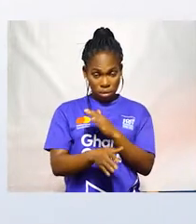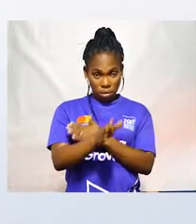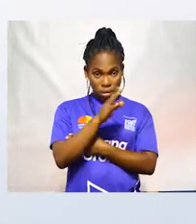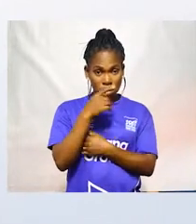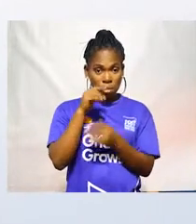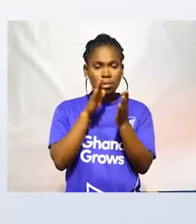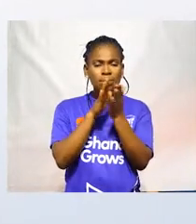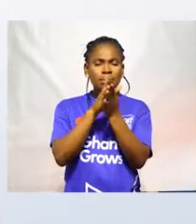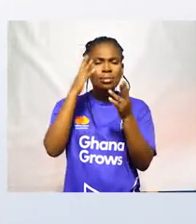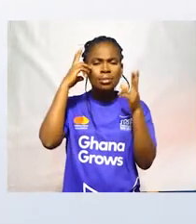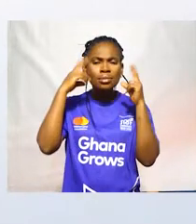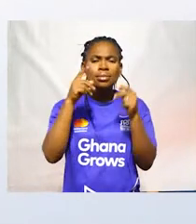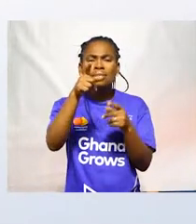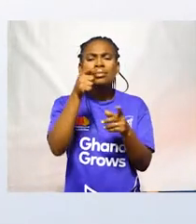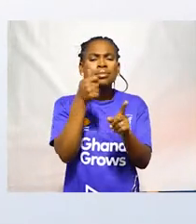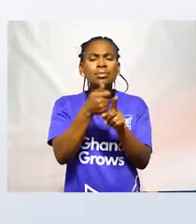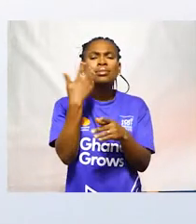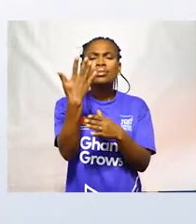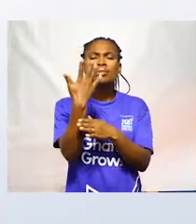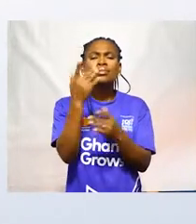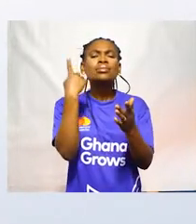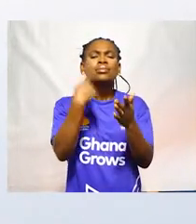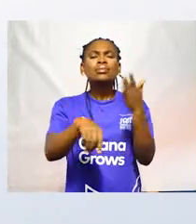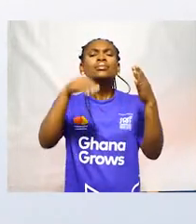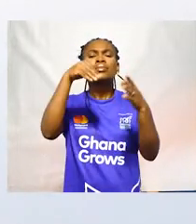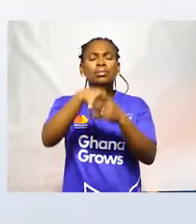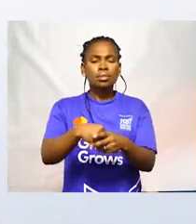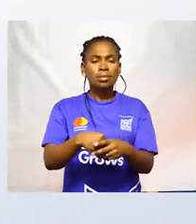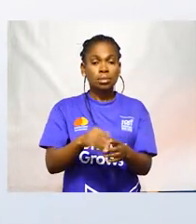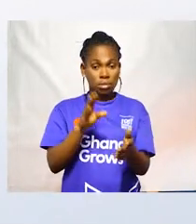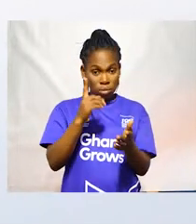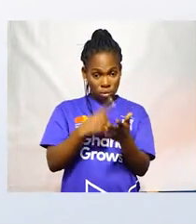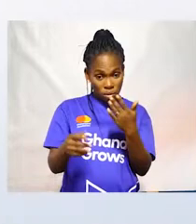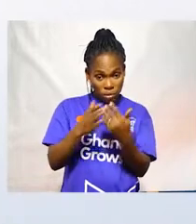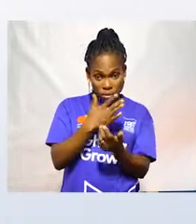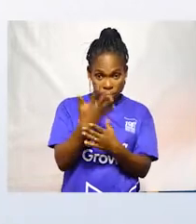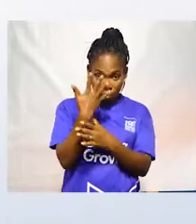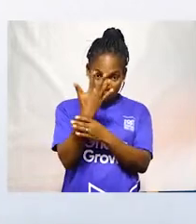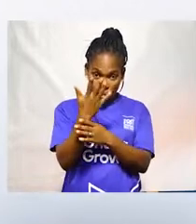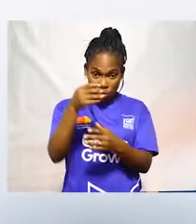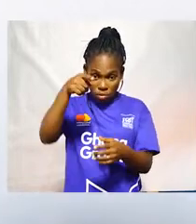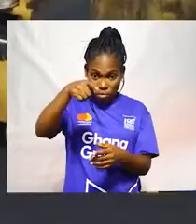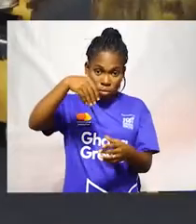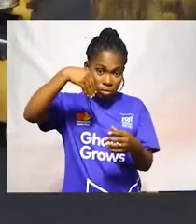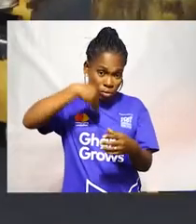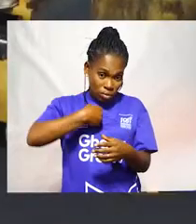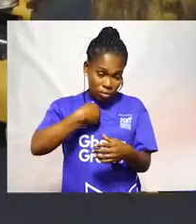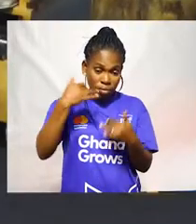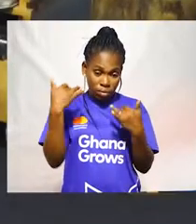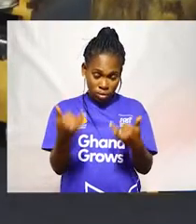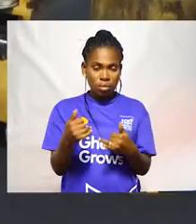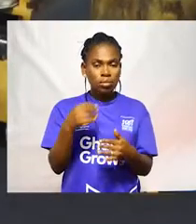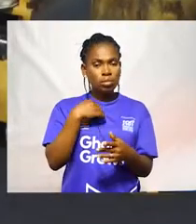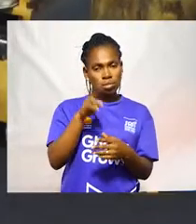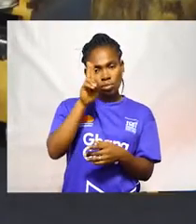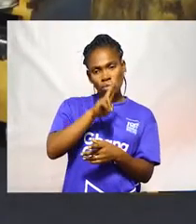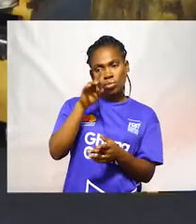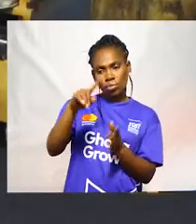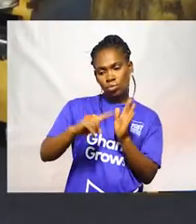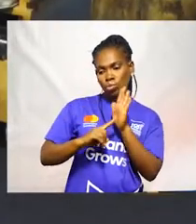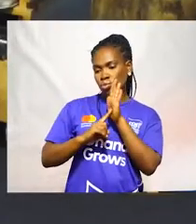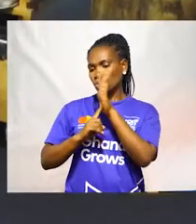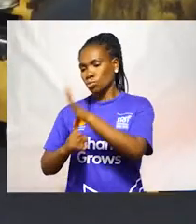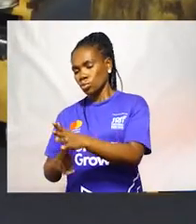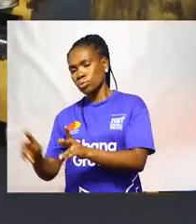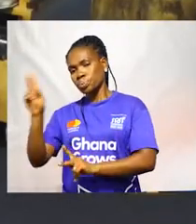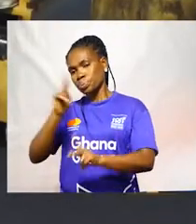something to him, that the very thing that you have is what I'm going to use to show the people that I